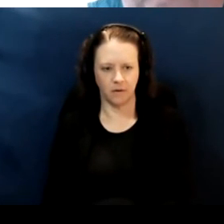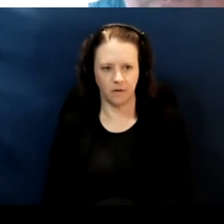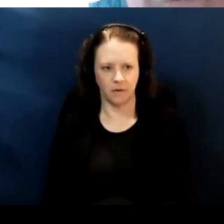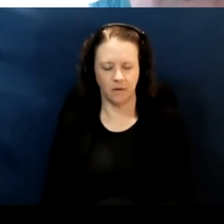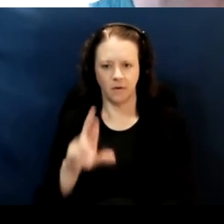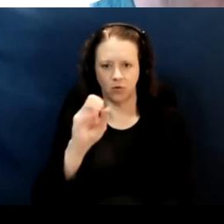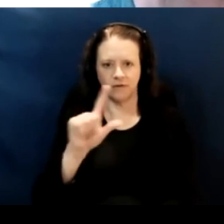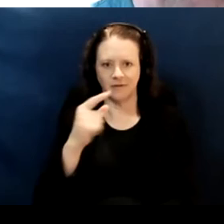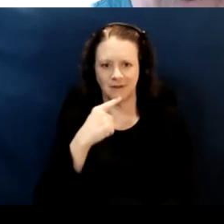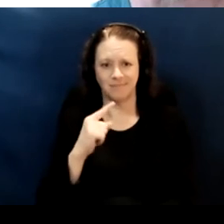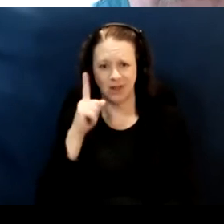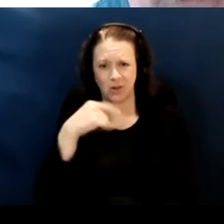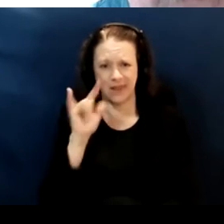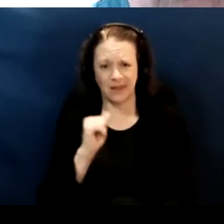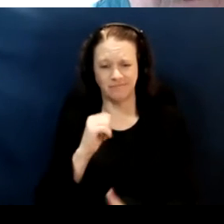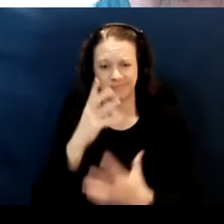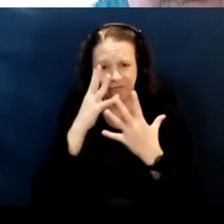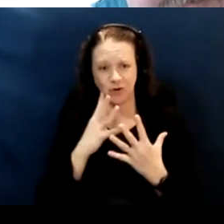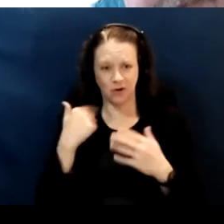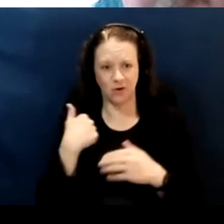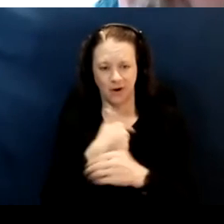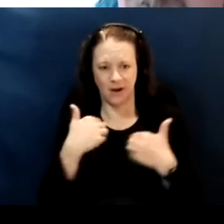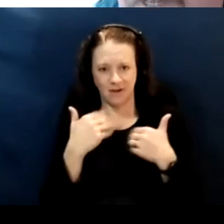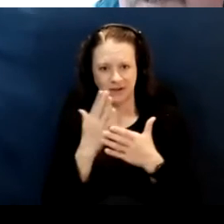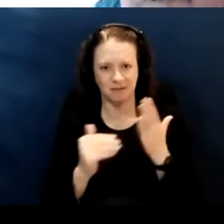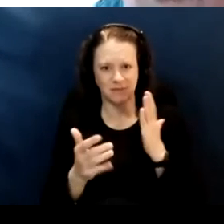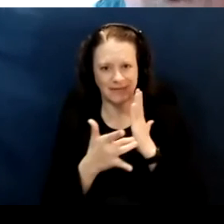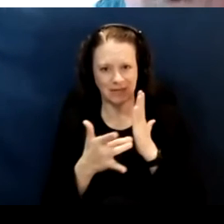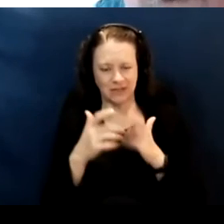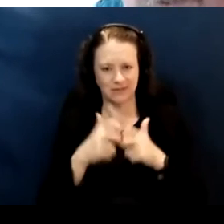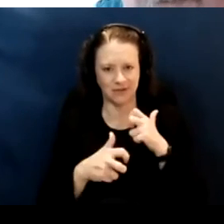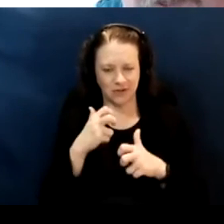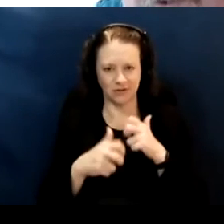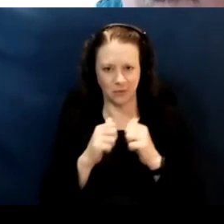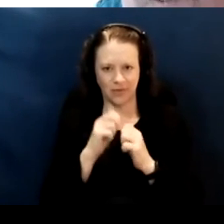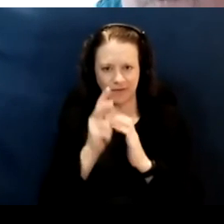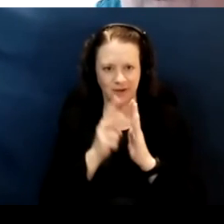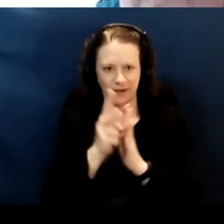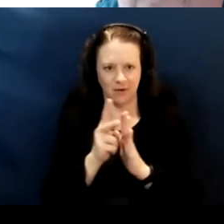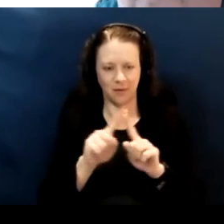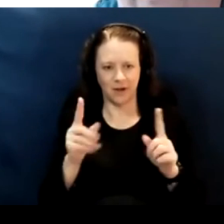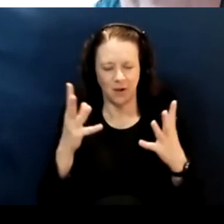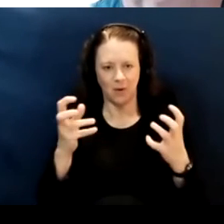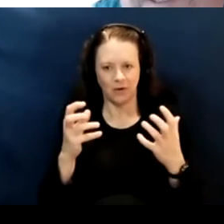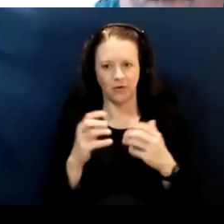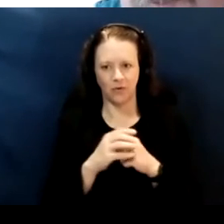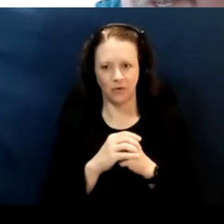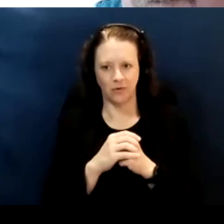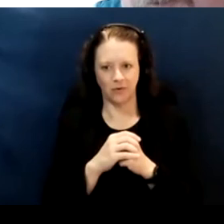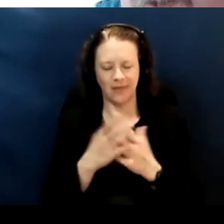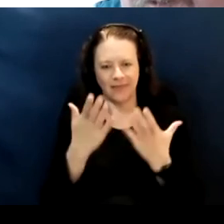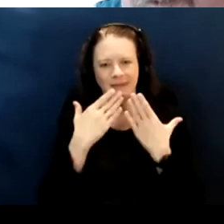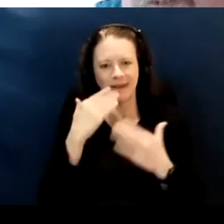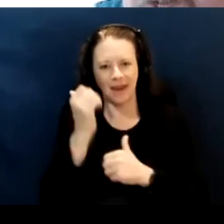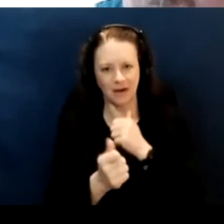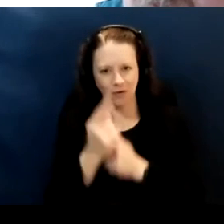Okay, it looks like, unfortunately, we're having some technical difficulties with the video, but I wanted to thank